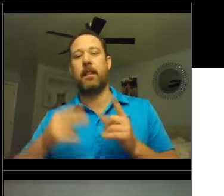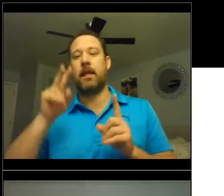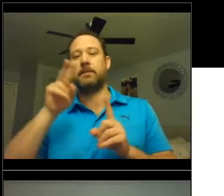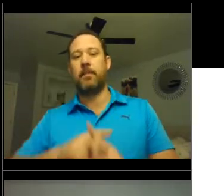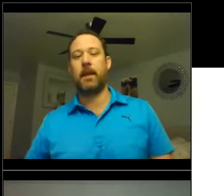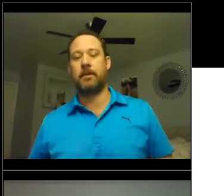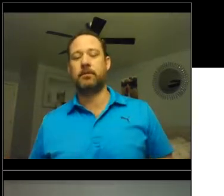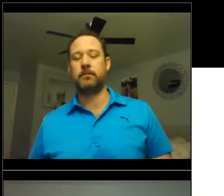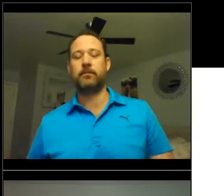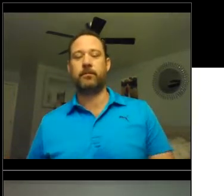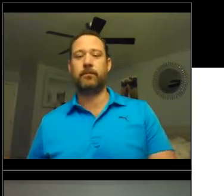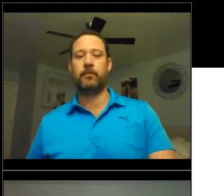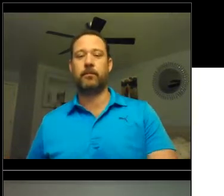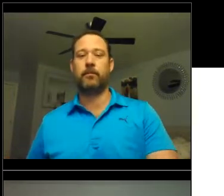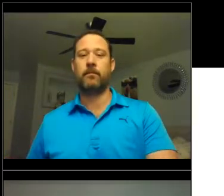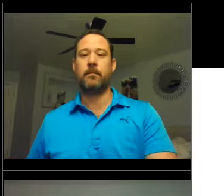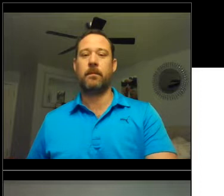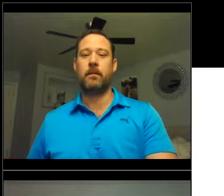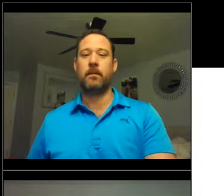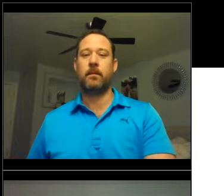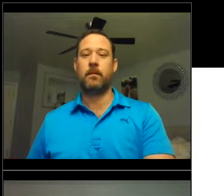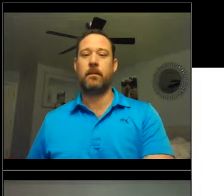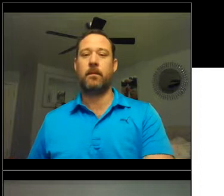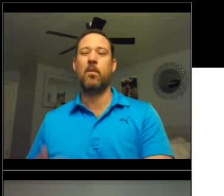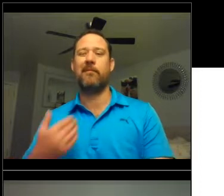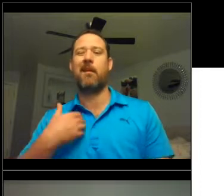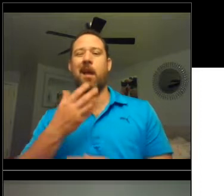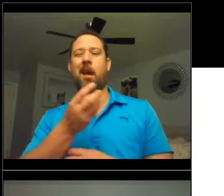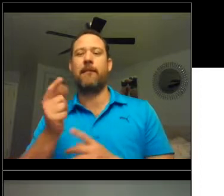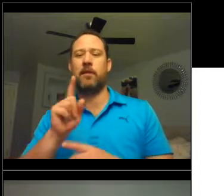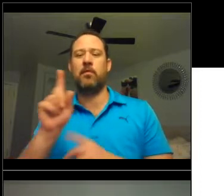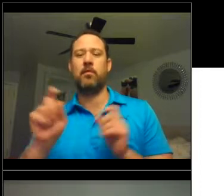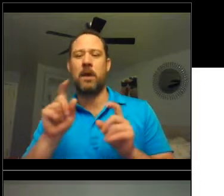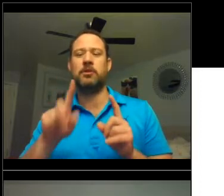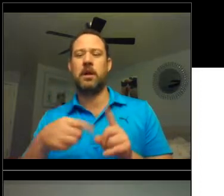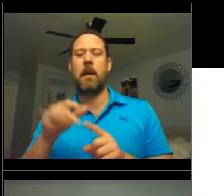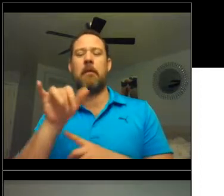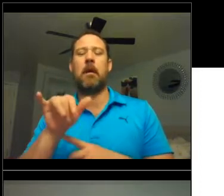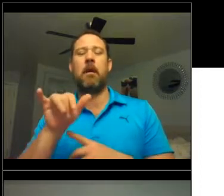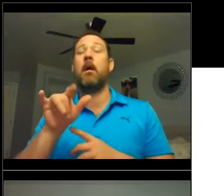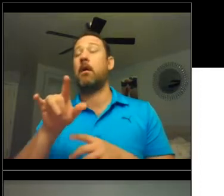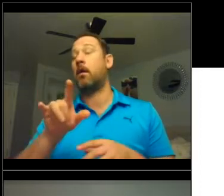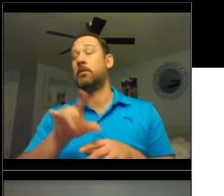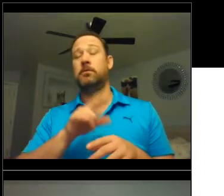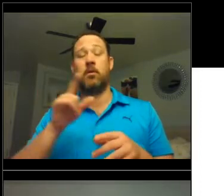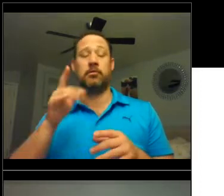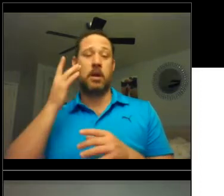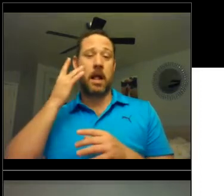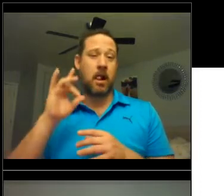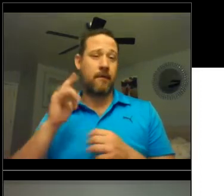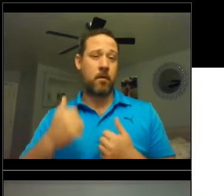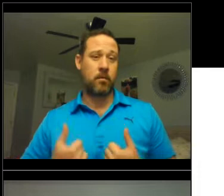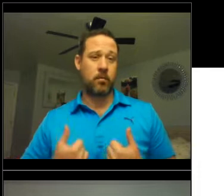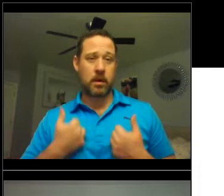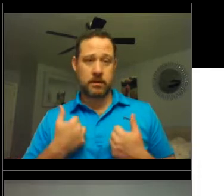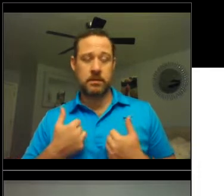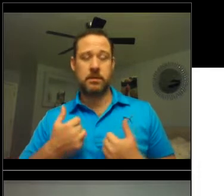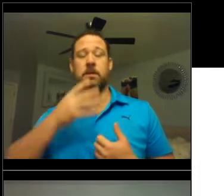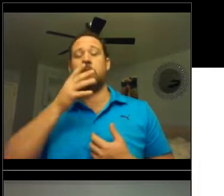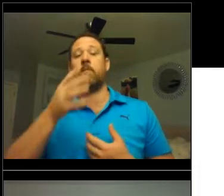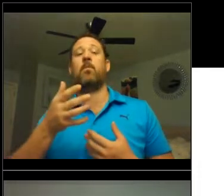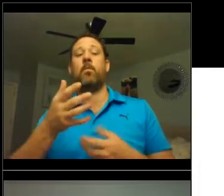application. So we've had a couple of questions about that. So as long as you're a California resident, you'll get the rest of